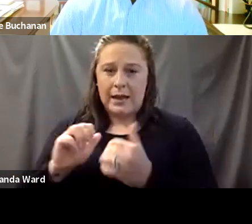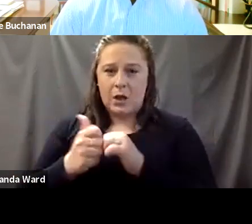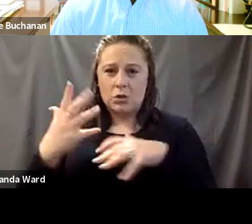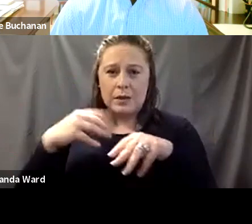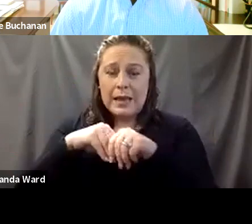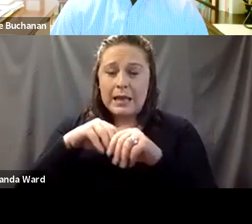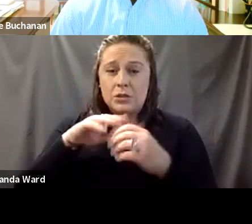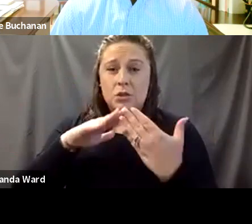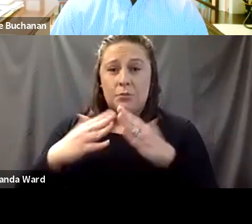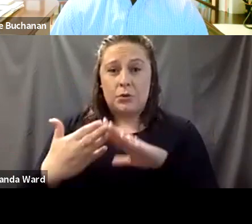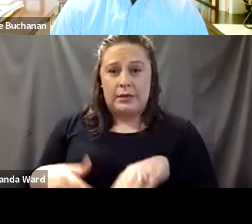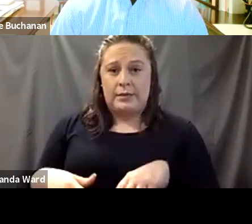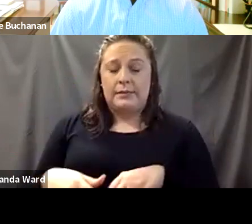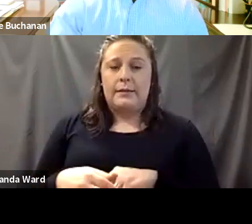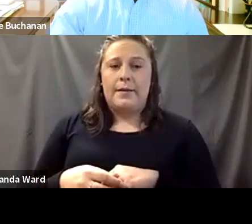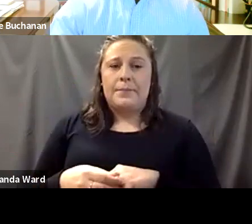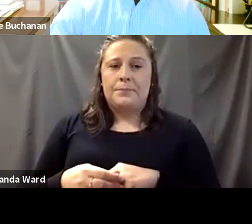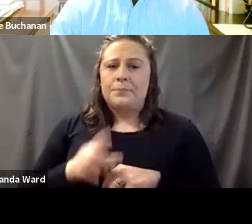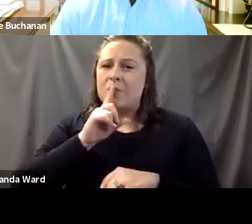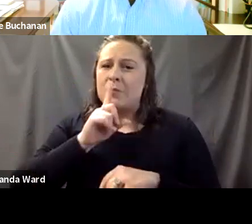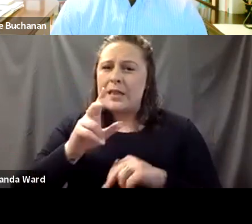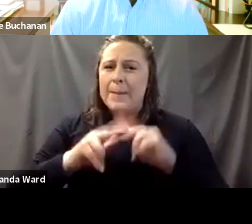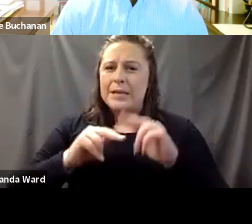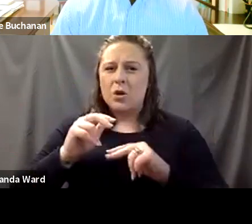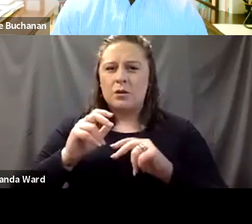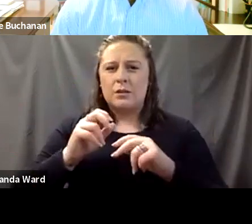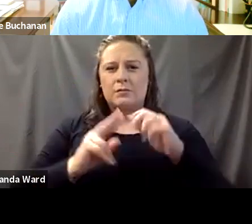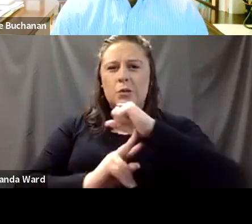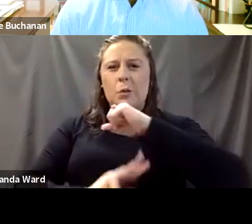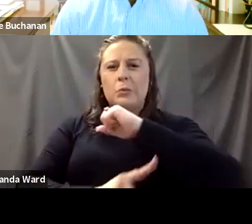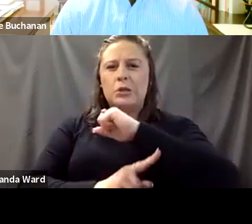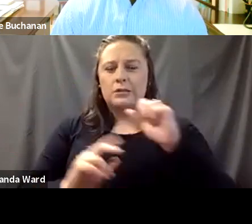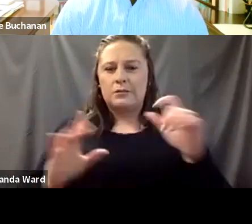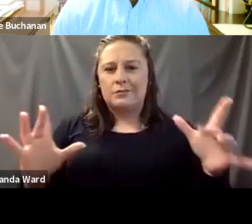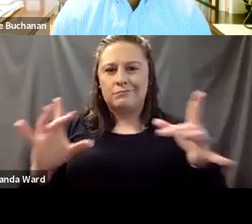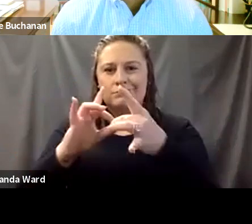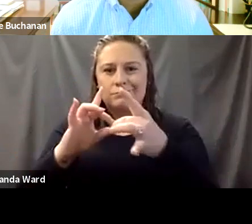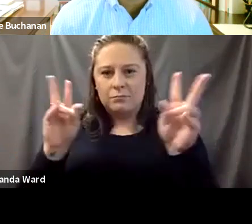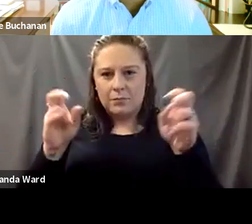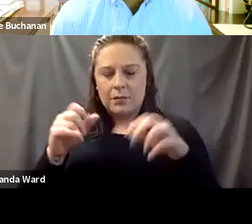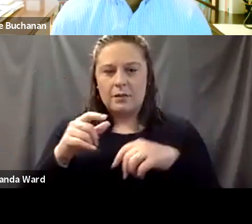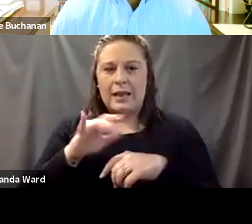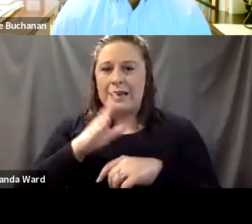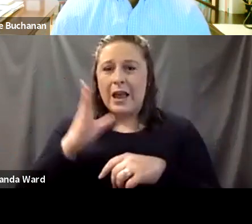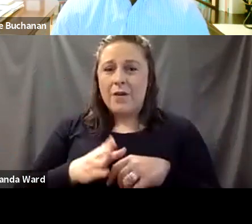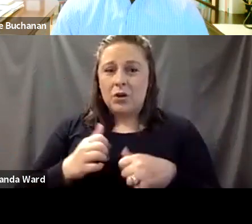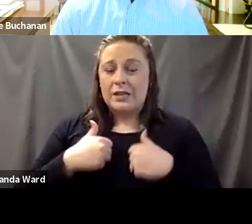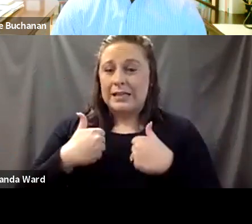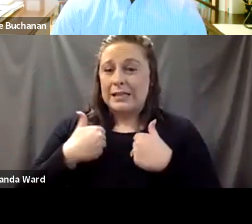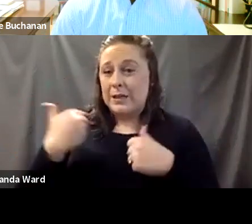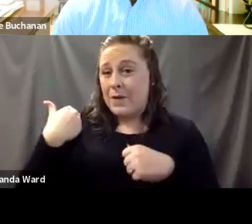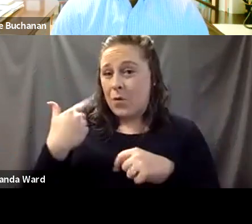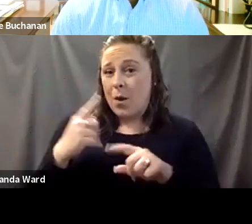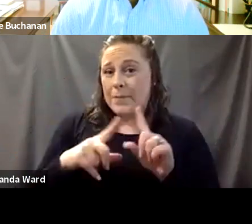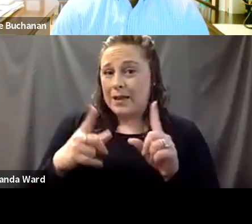communities and really building those bridges that may have never existed before, but now we've got a good excuse to